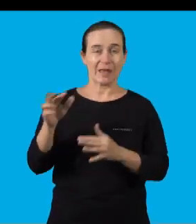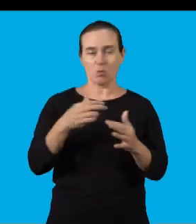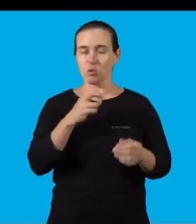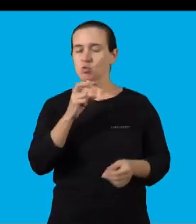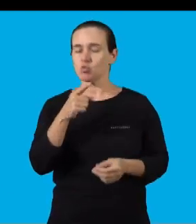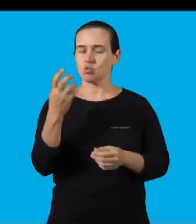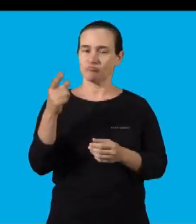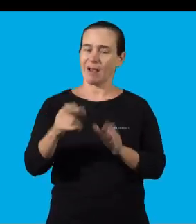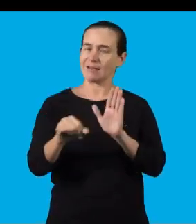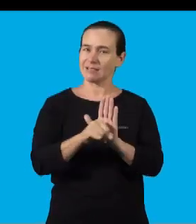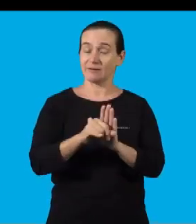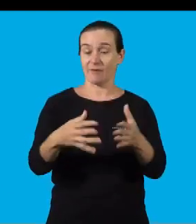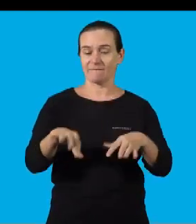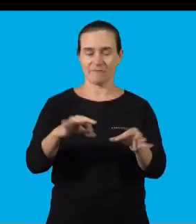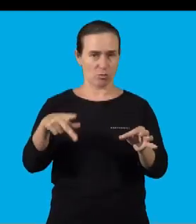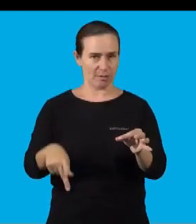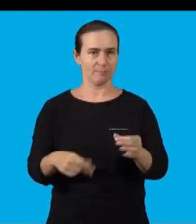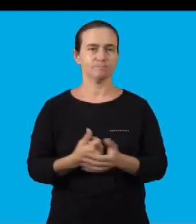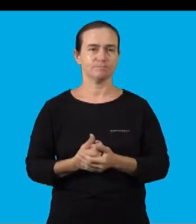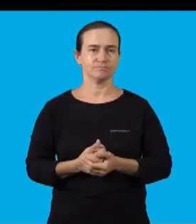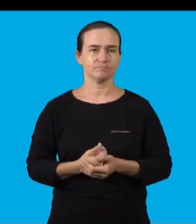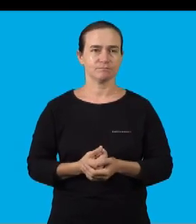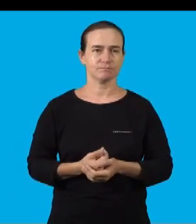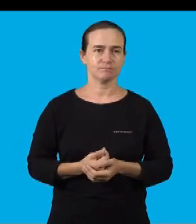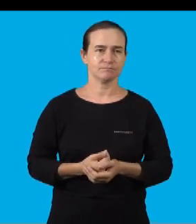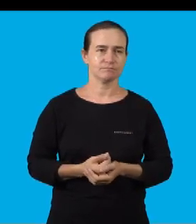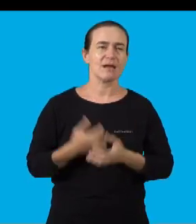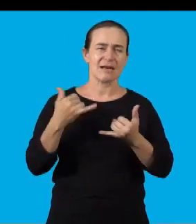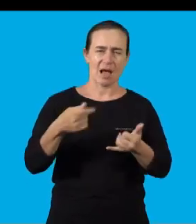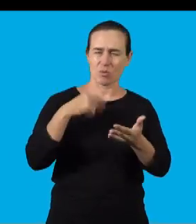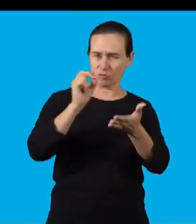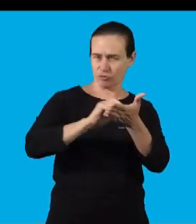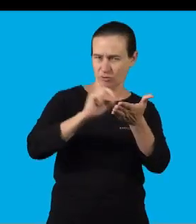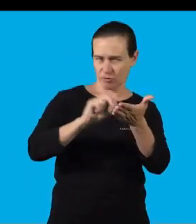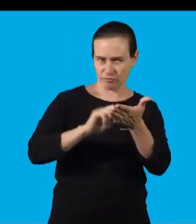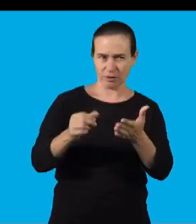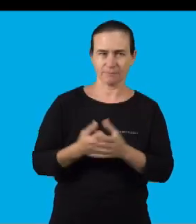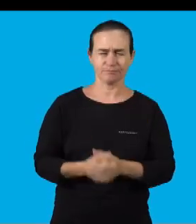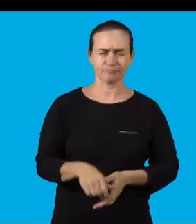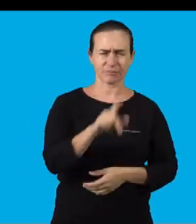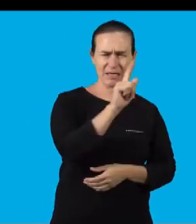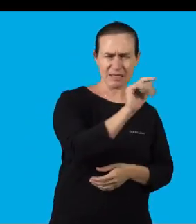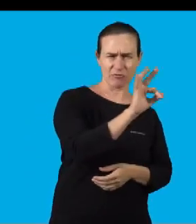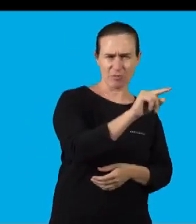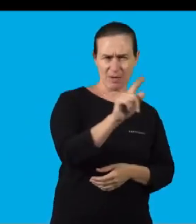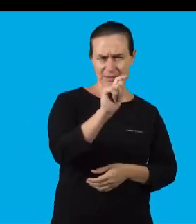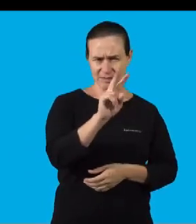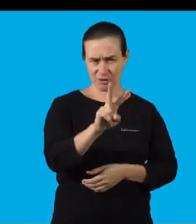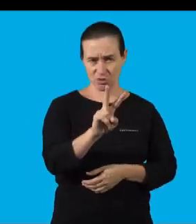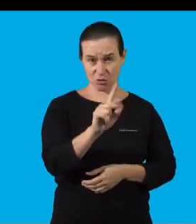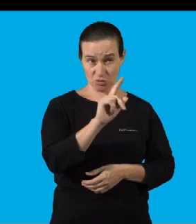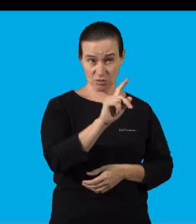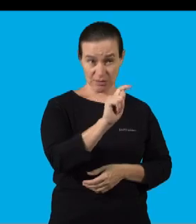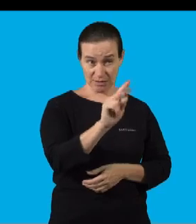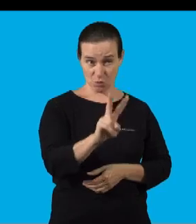going to use to find the value of P. So let's go ahead and write these down. So that is T3 minus